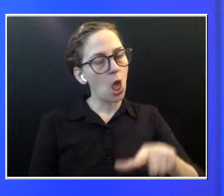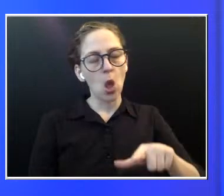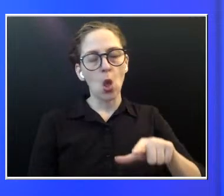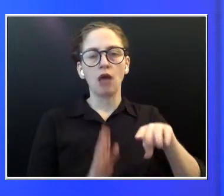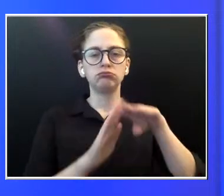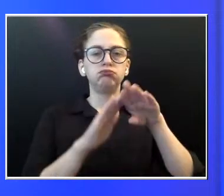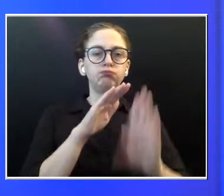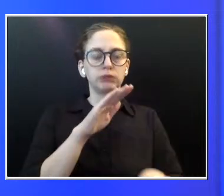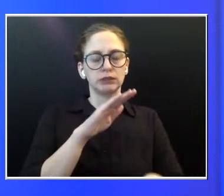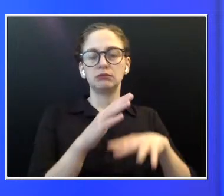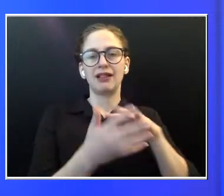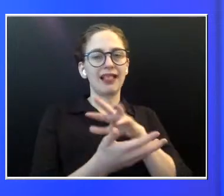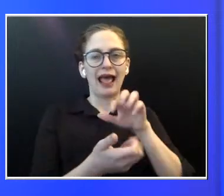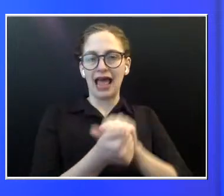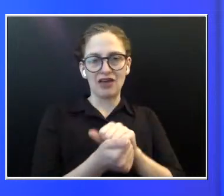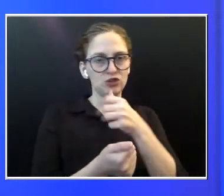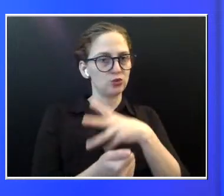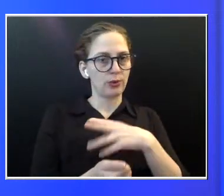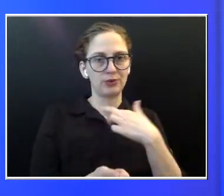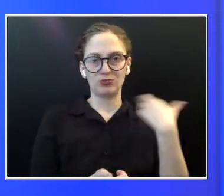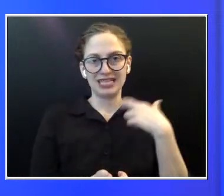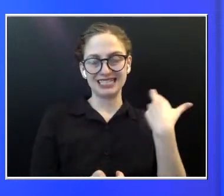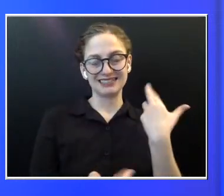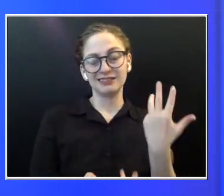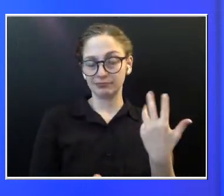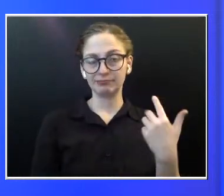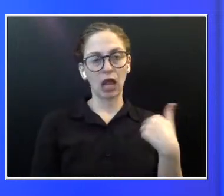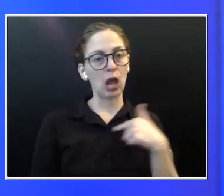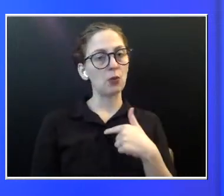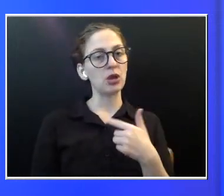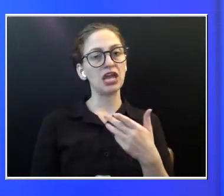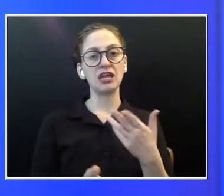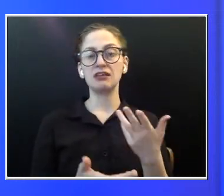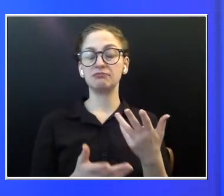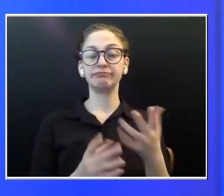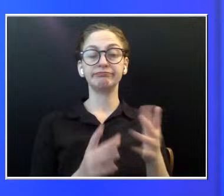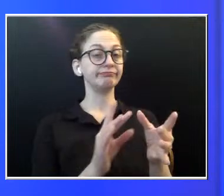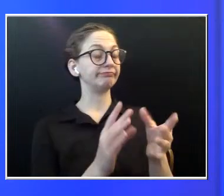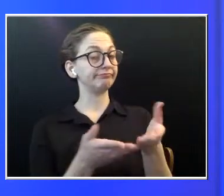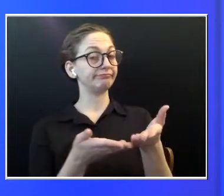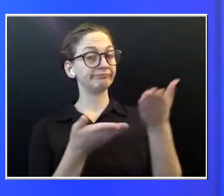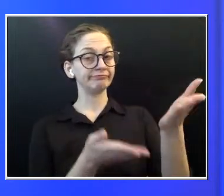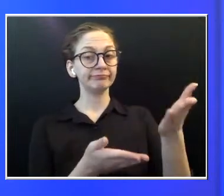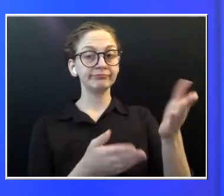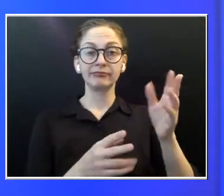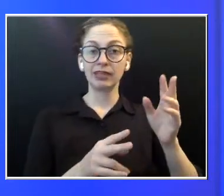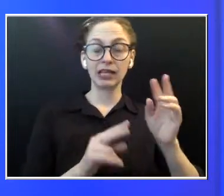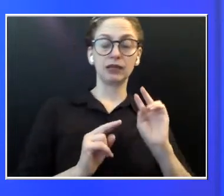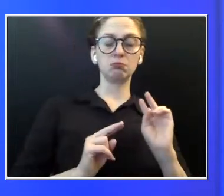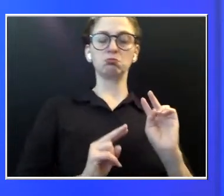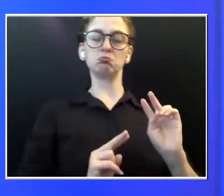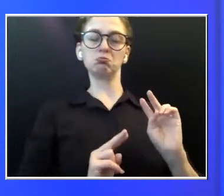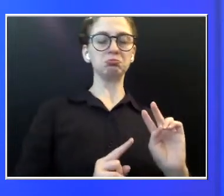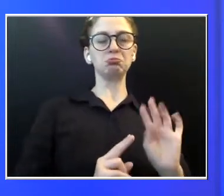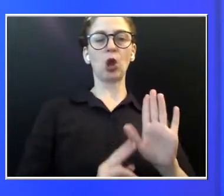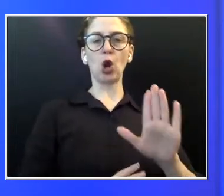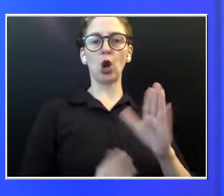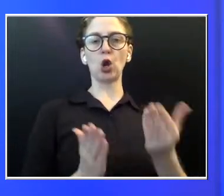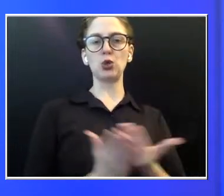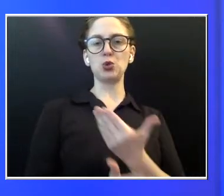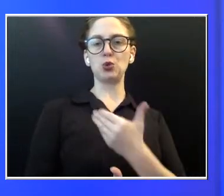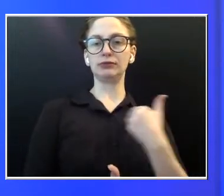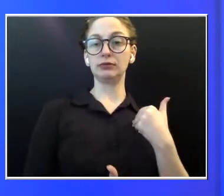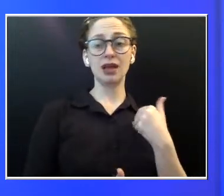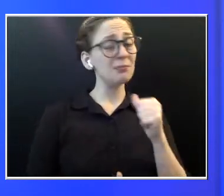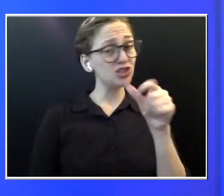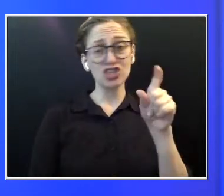cancer, and we just recommend keeping an eye on her new chest, and she doesn't need mammography or MRI screening anymore. And then